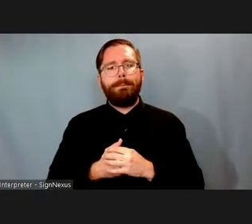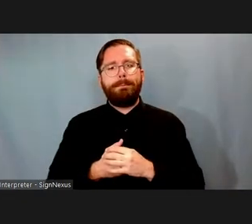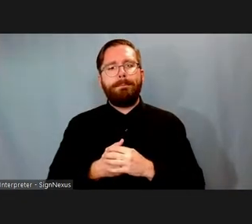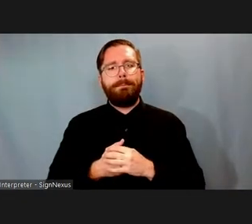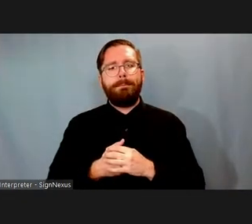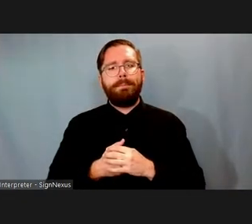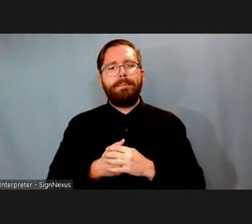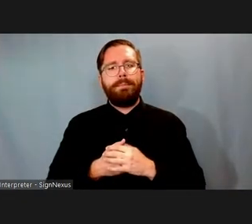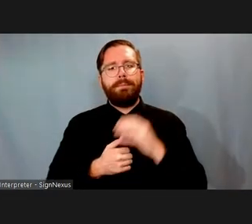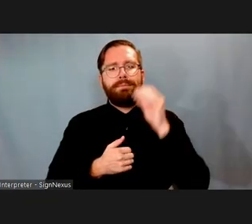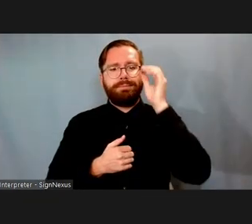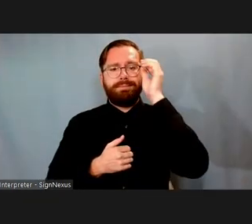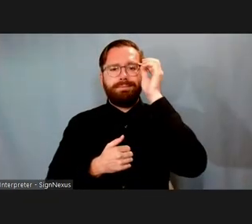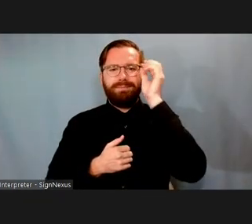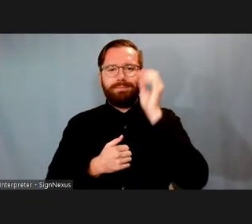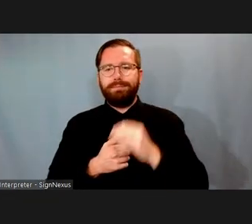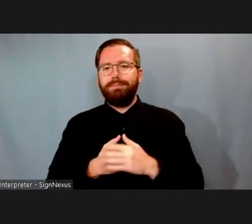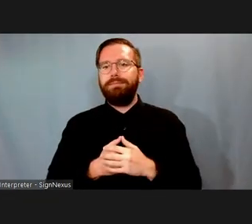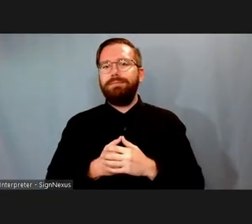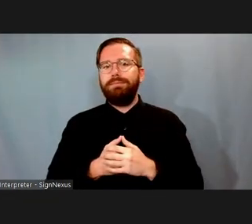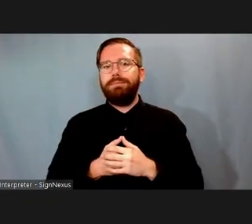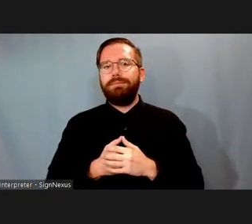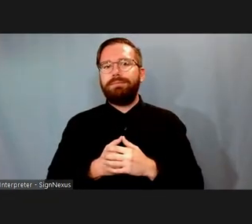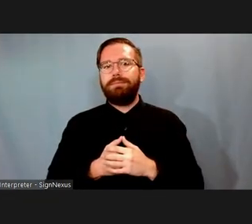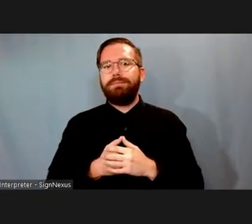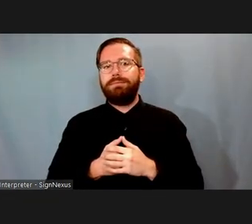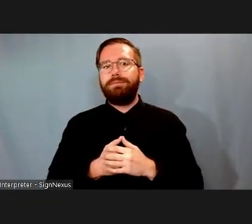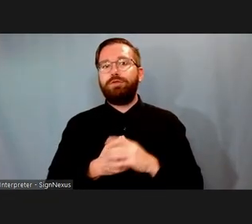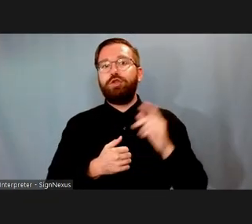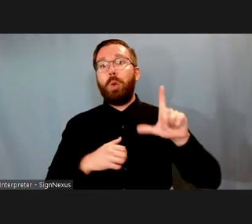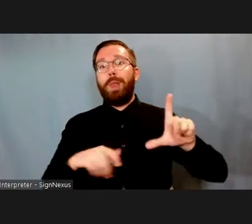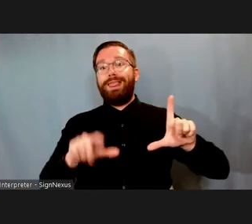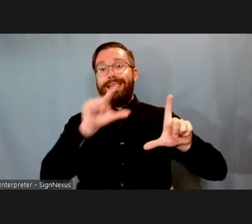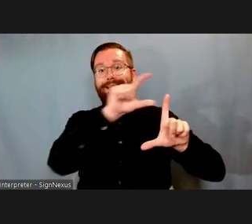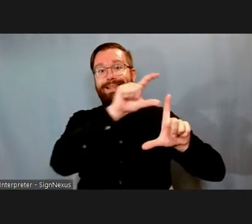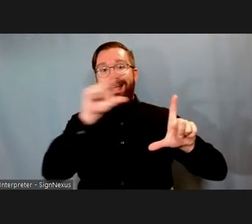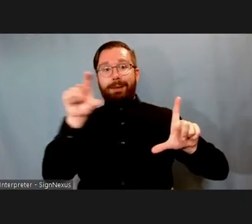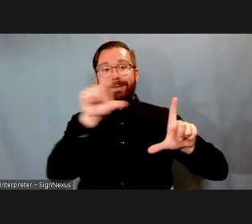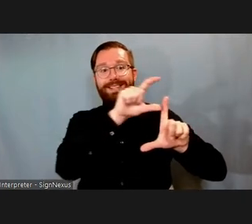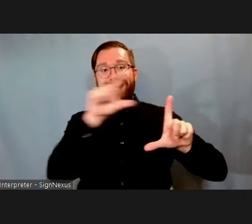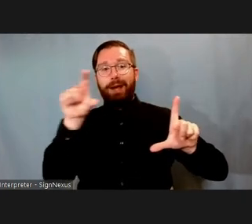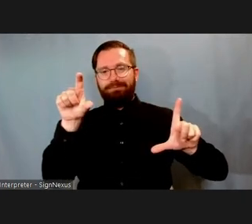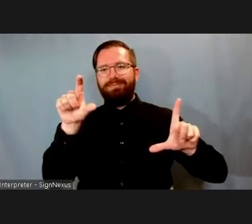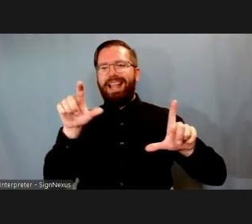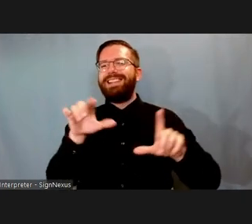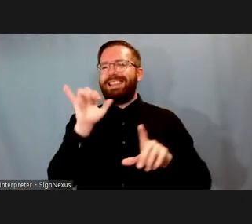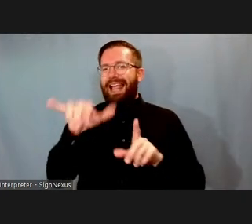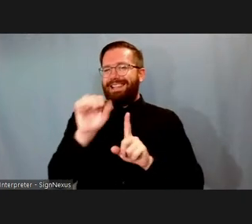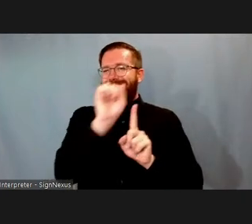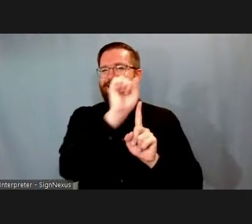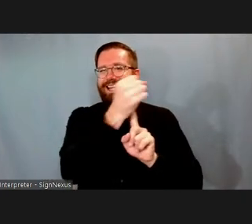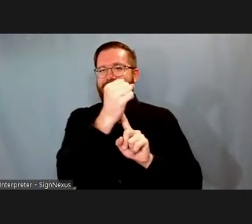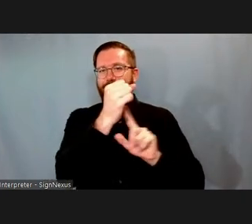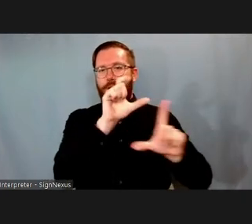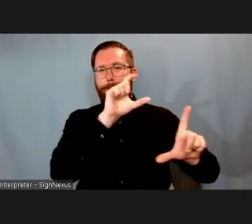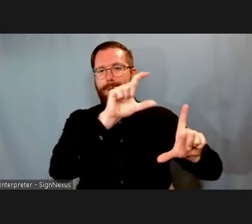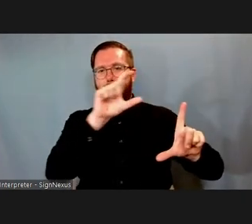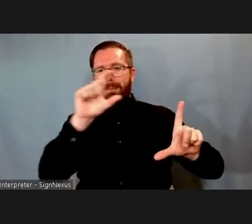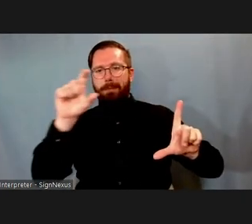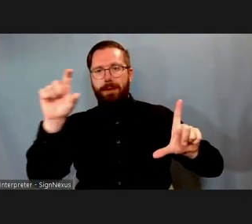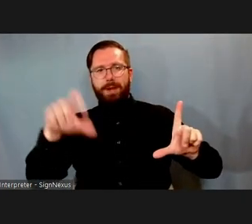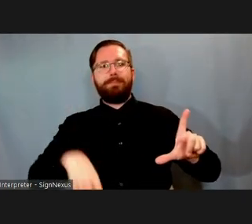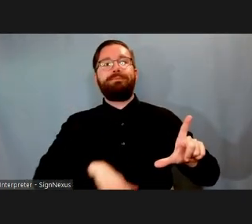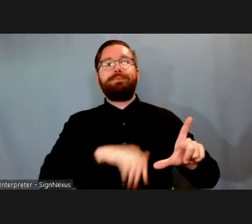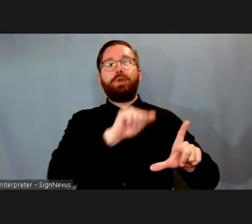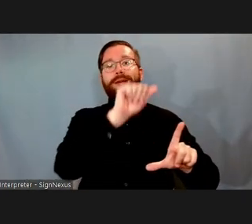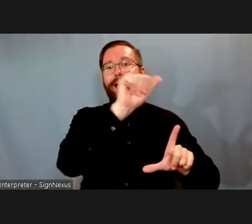along the top are the tolling scenarios tolling scenario a we refer to as the base plan this is the plan that is